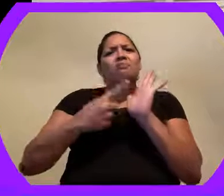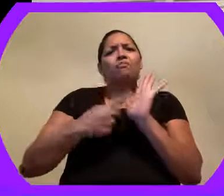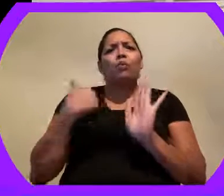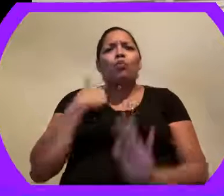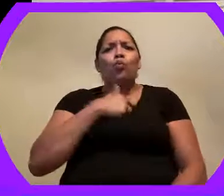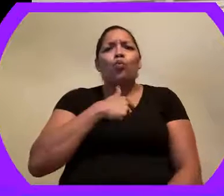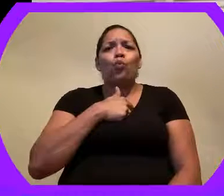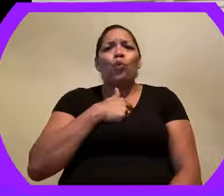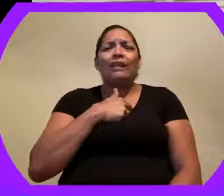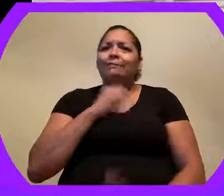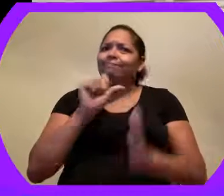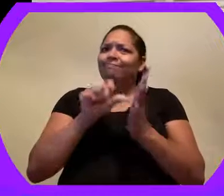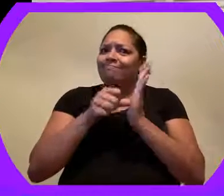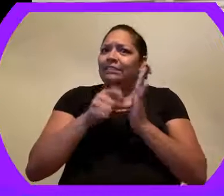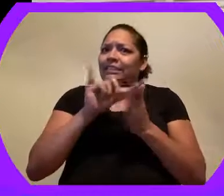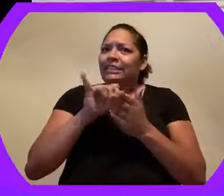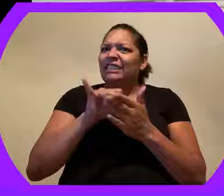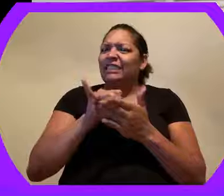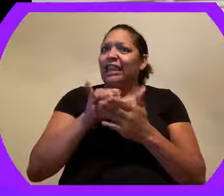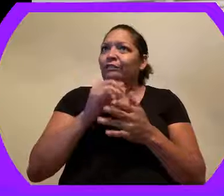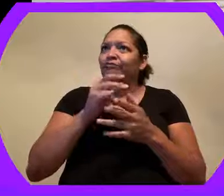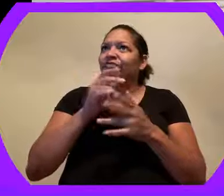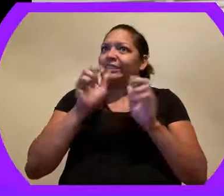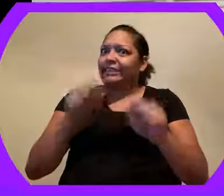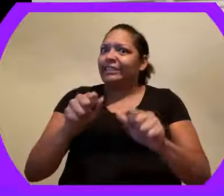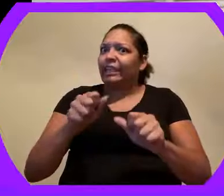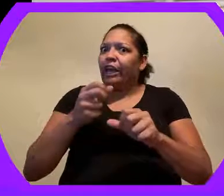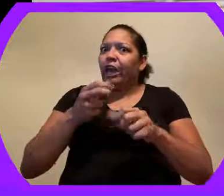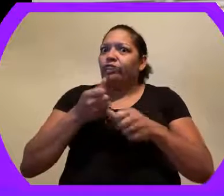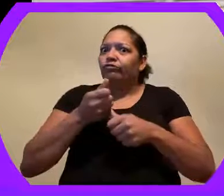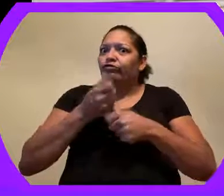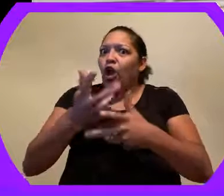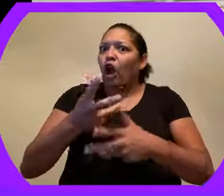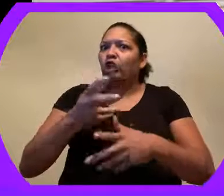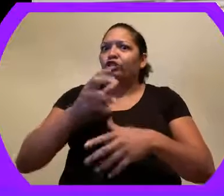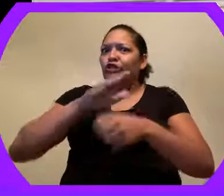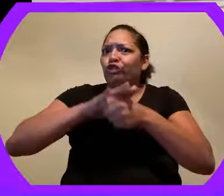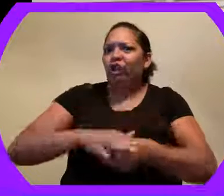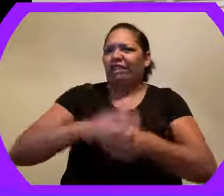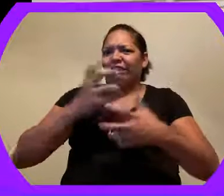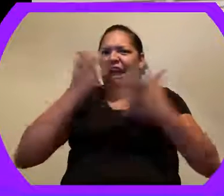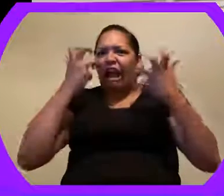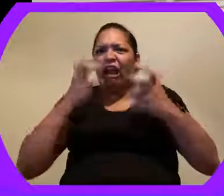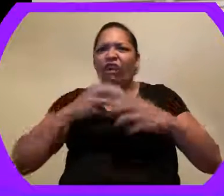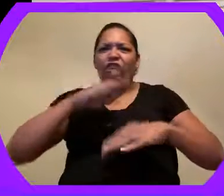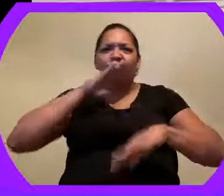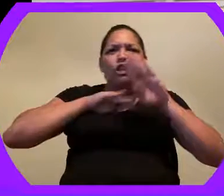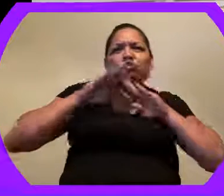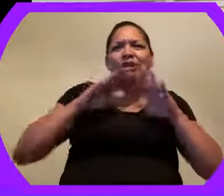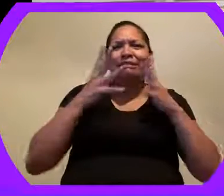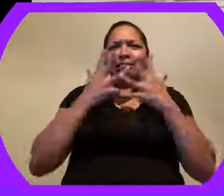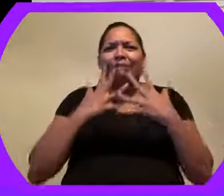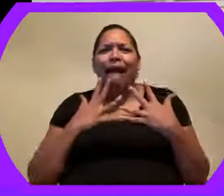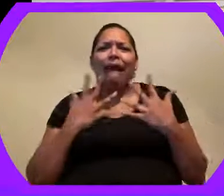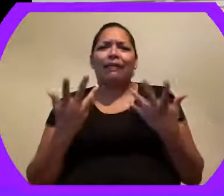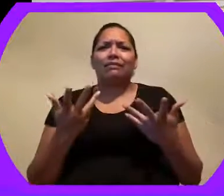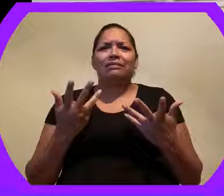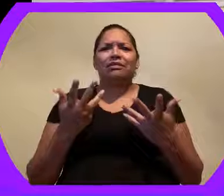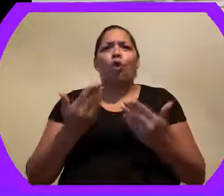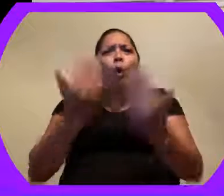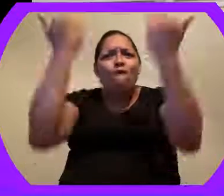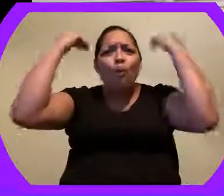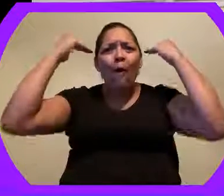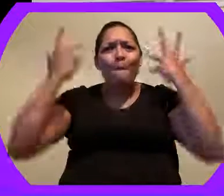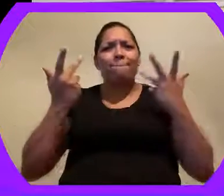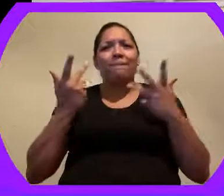it's important to be aware that we also sometimes, in stressful moments, create stress, and we create anger, and we create frustration, we